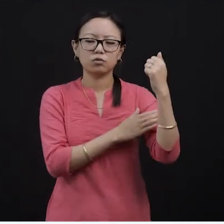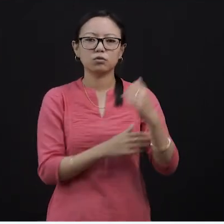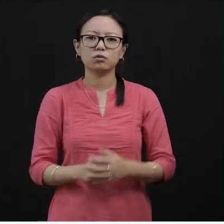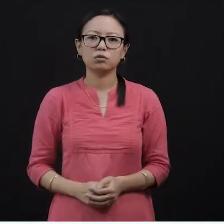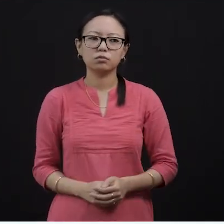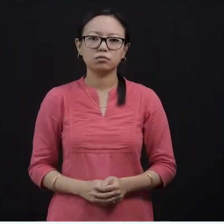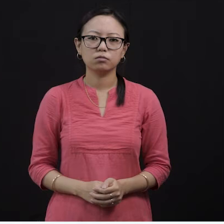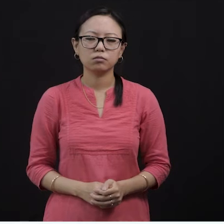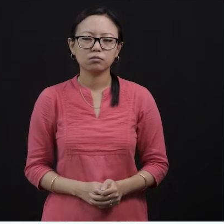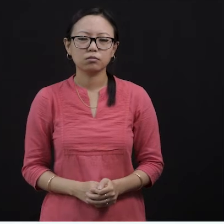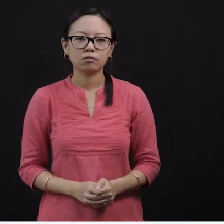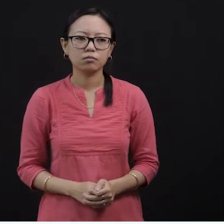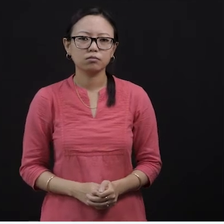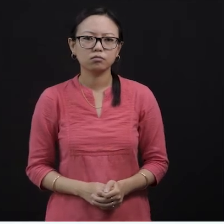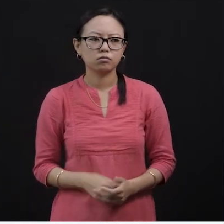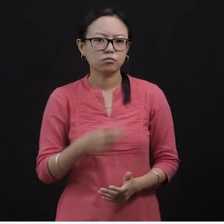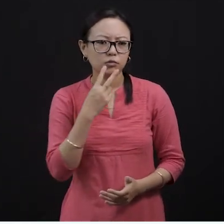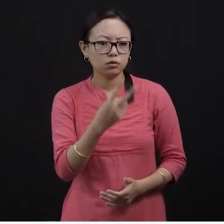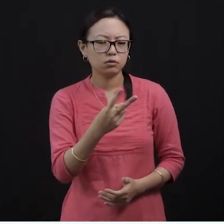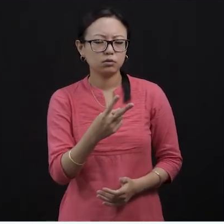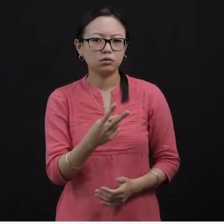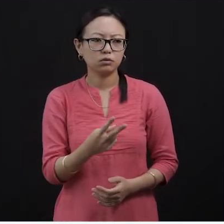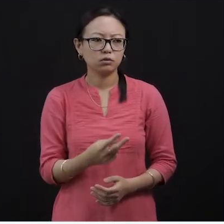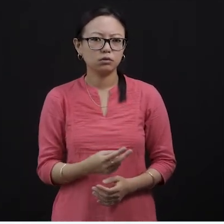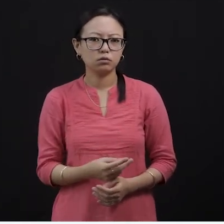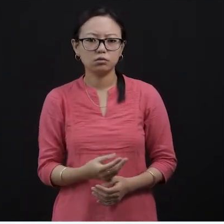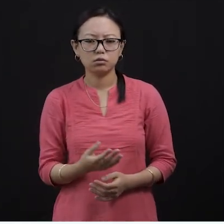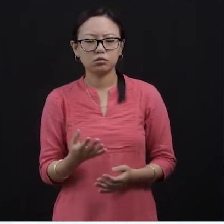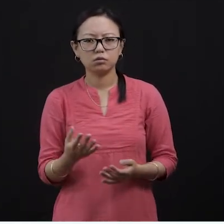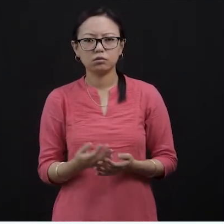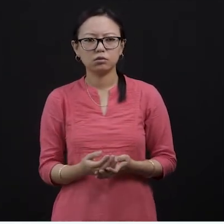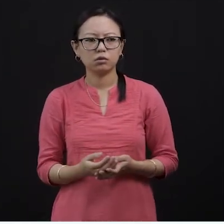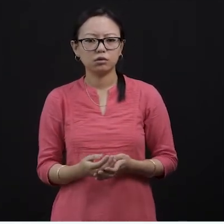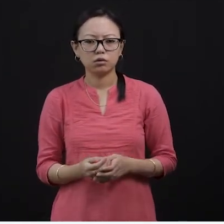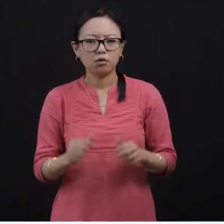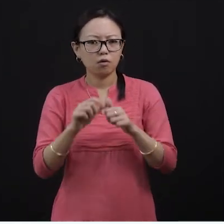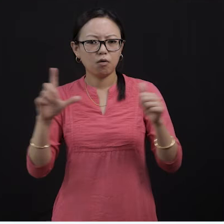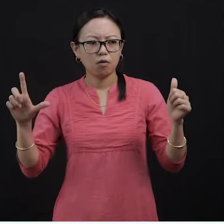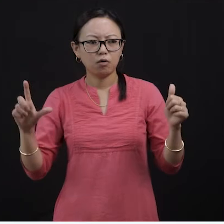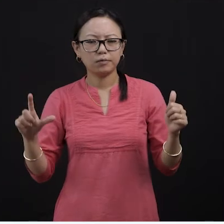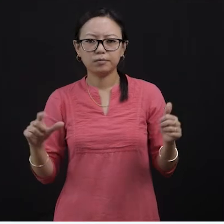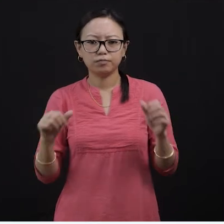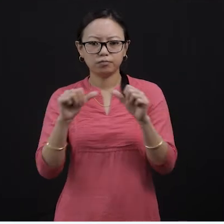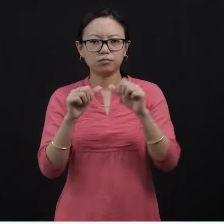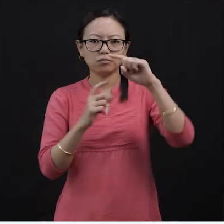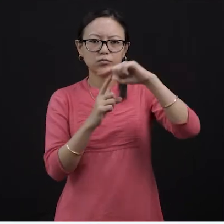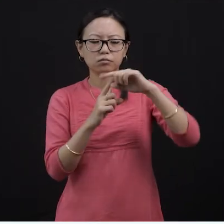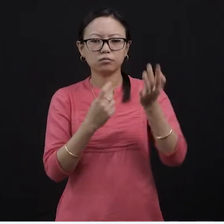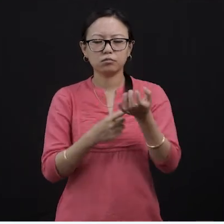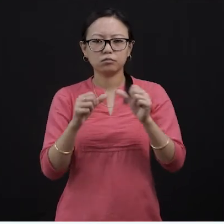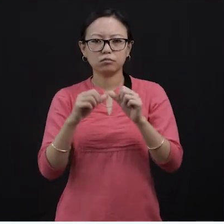Okay? So we will not see the iron fillings attracted to all parts of the magnet, but we will see